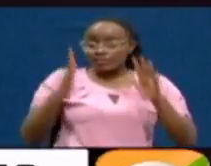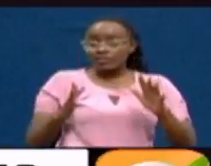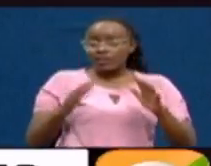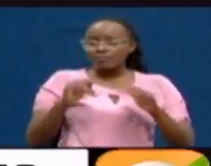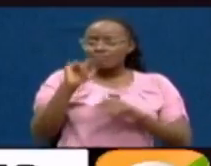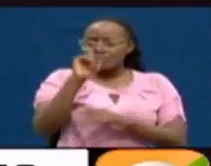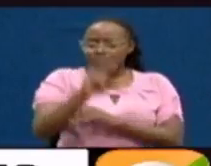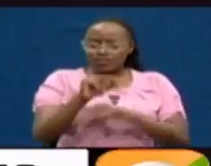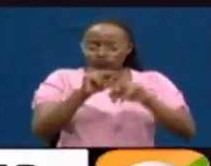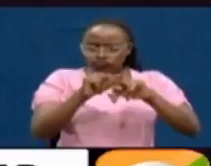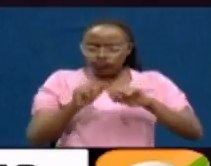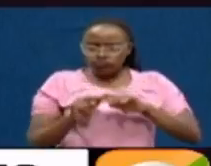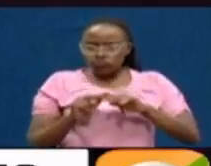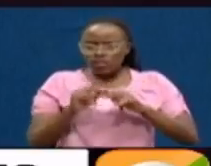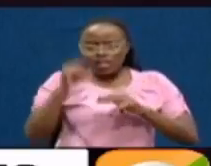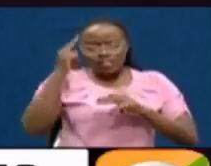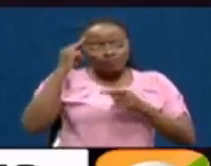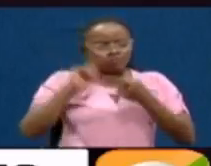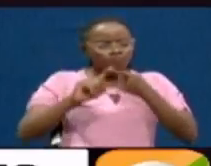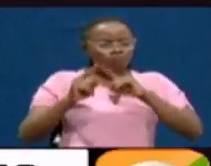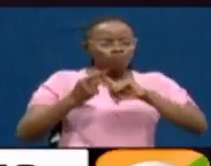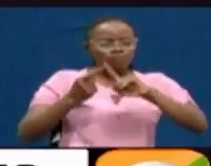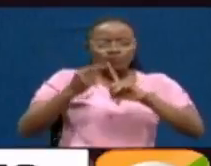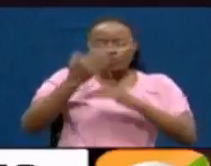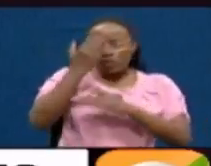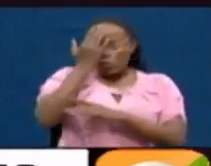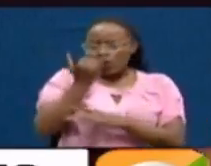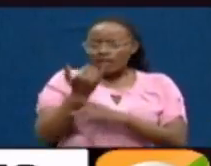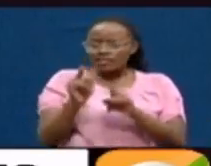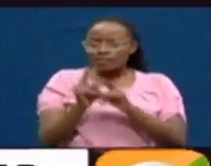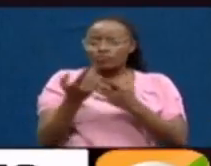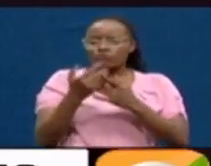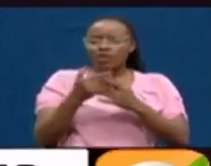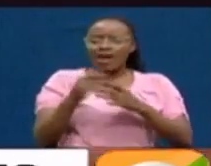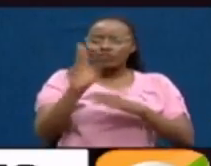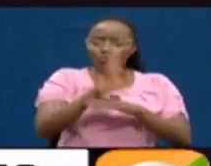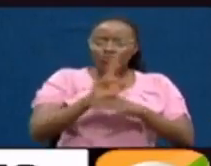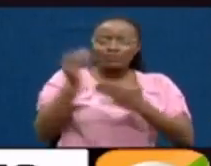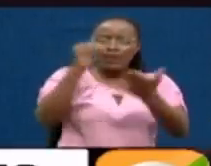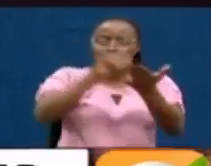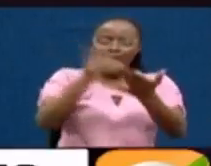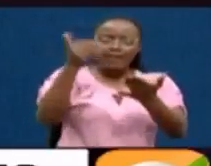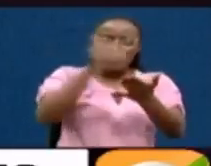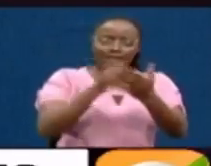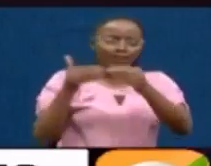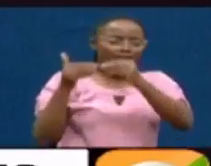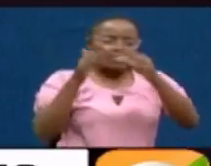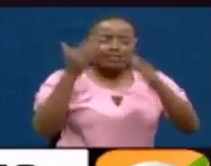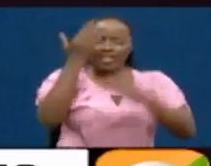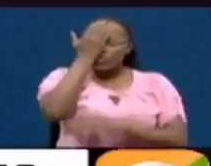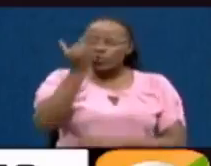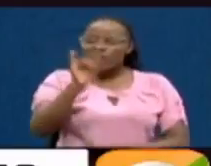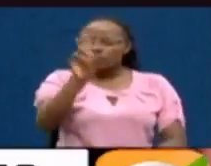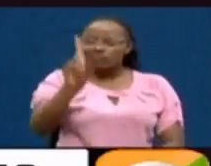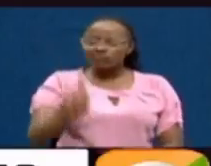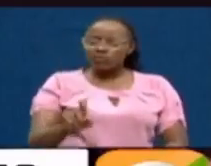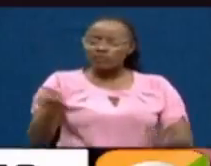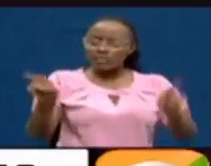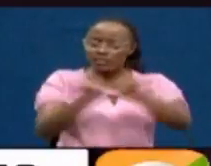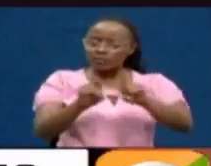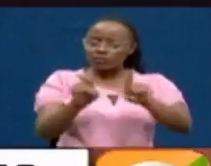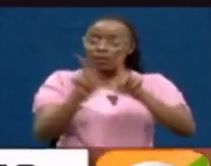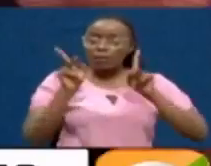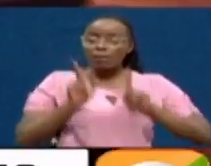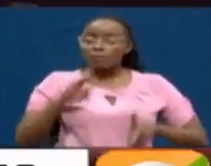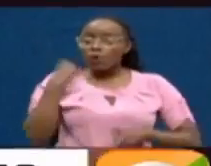sitting down and actually thinking, why are we recycling these leaders all over again? And they're the same people who